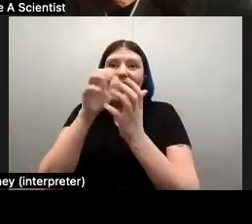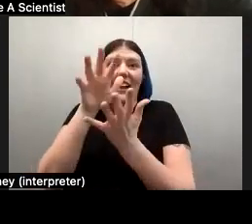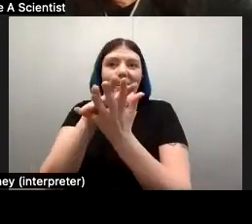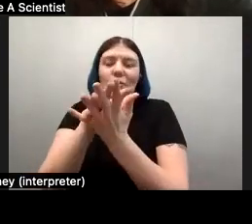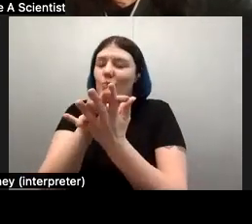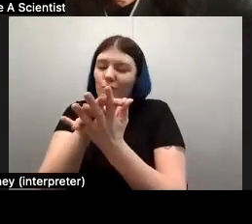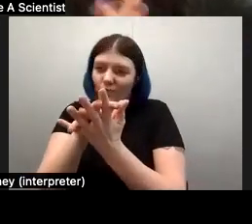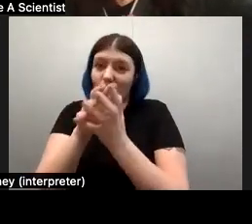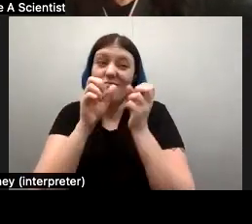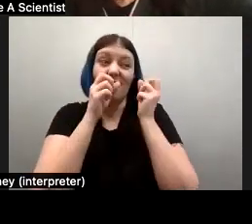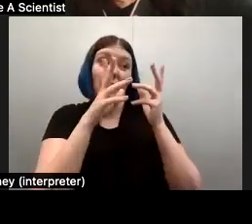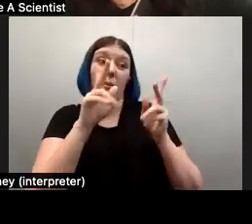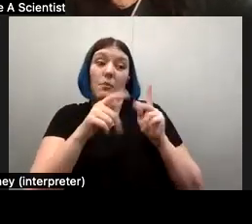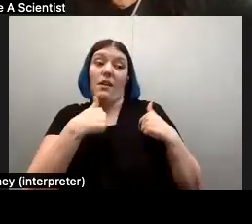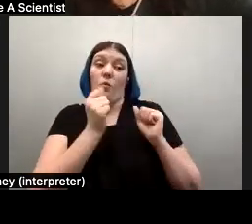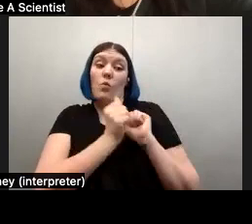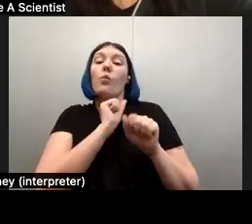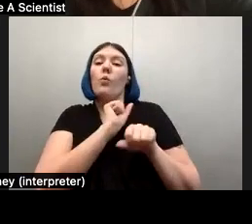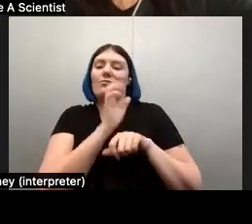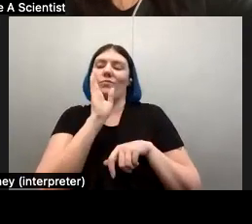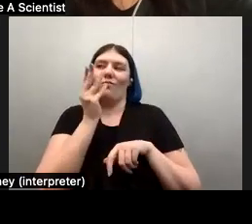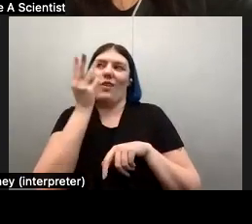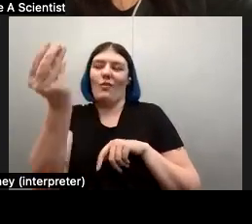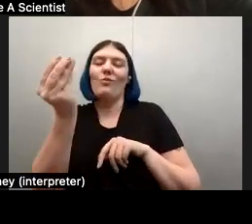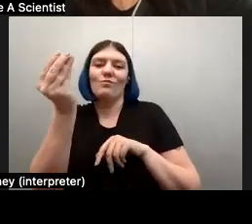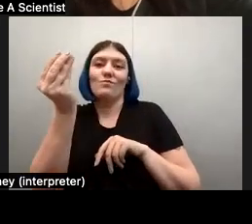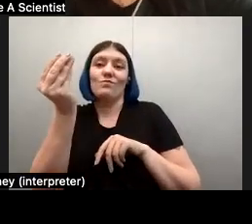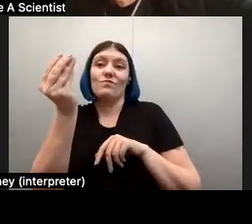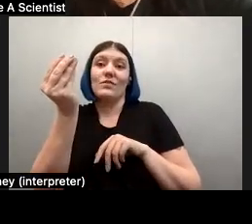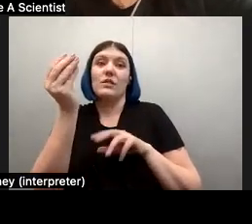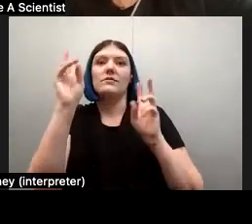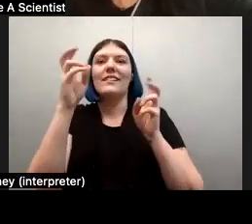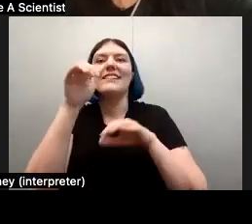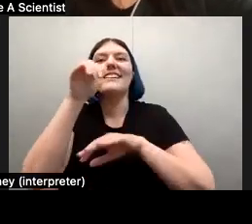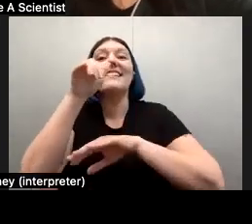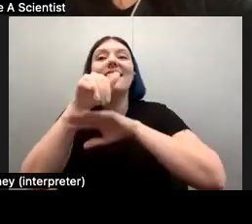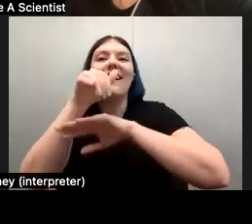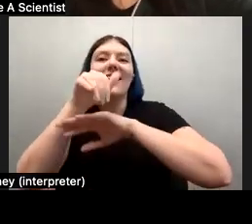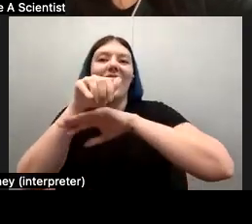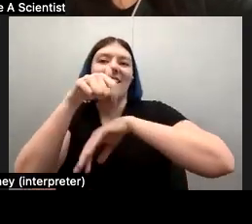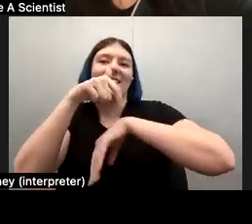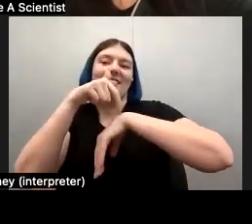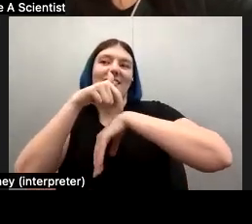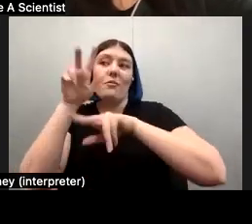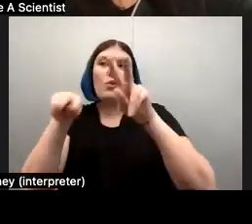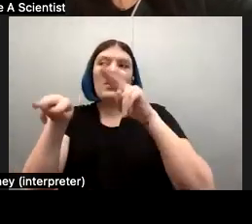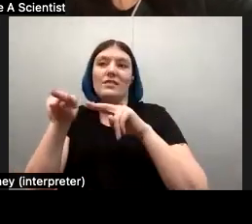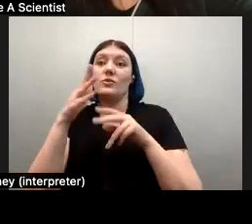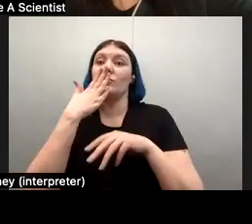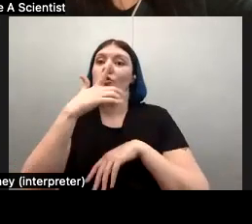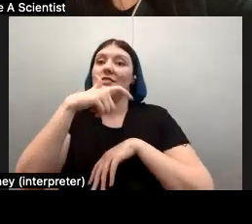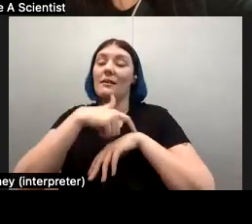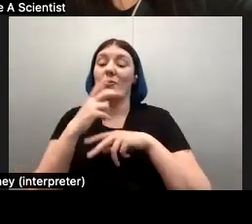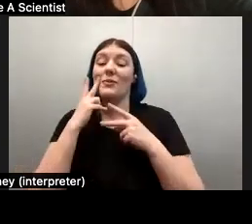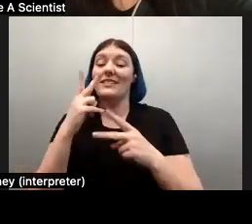who do go out there, and they do night surveys. So a great time to catch an alligator is actually